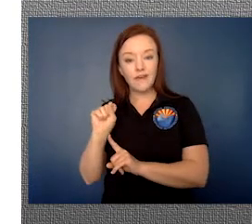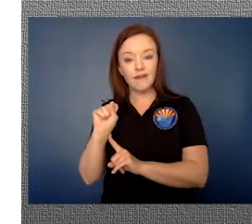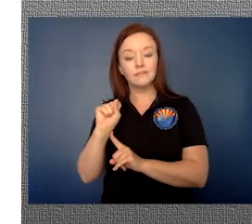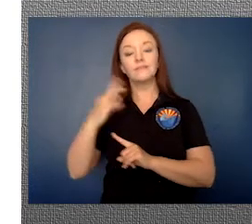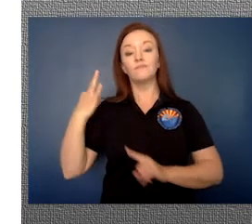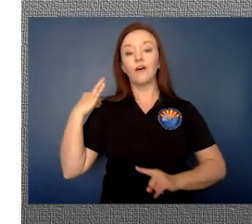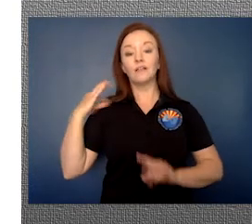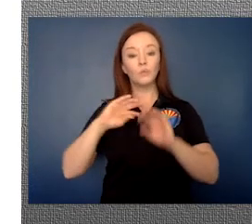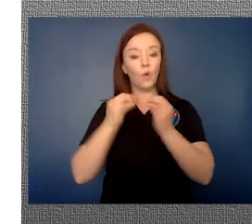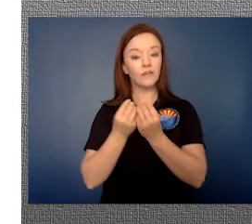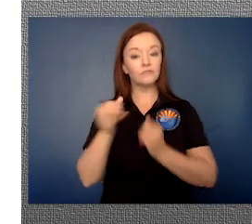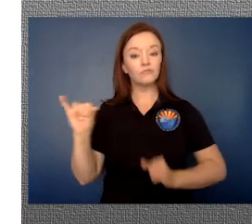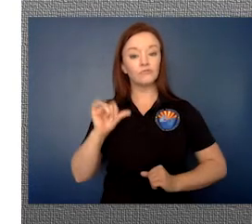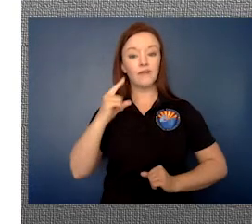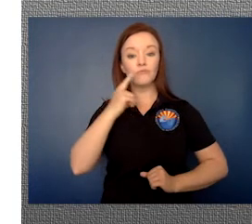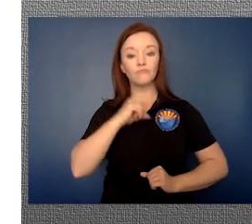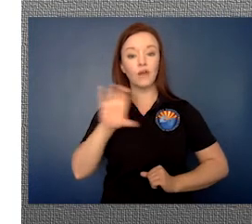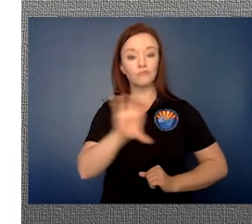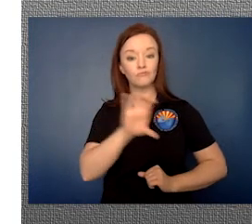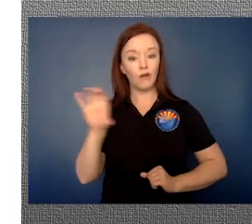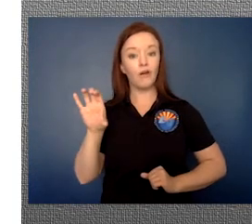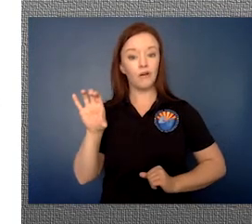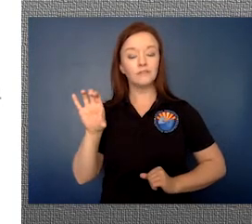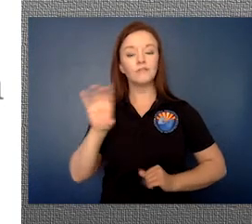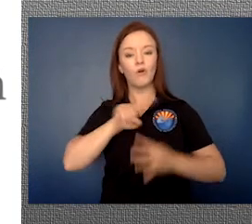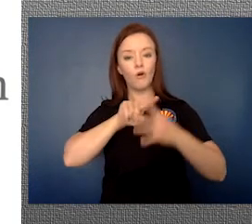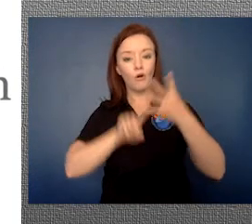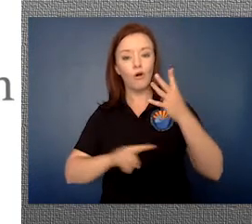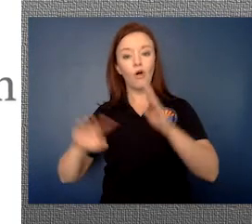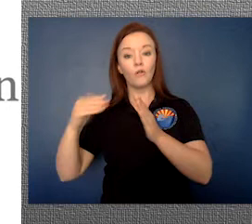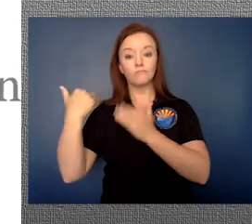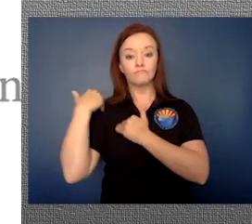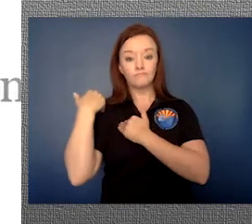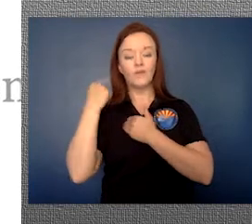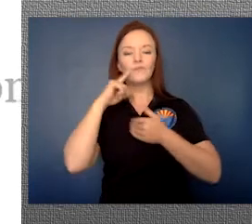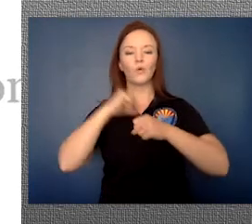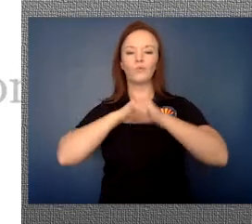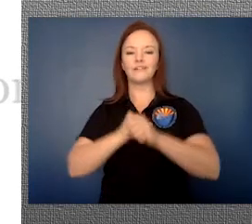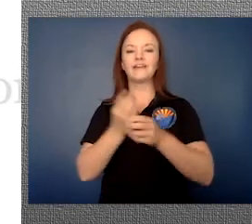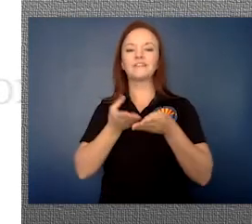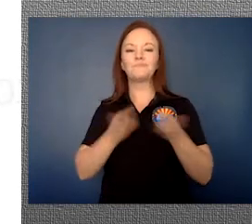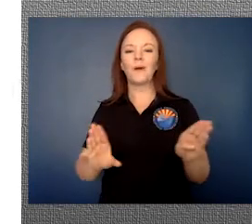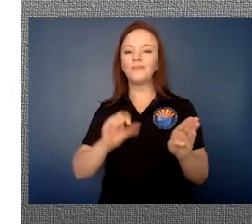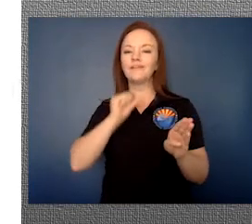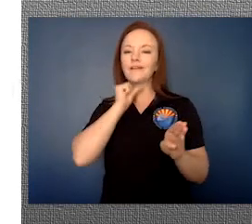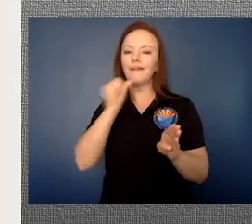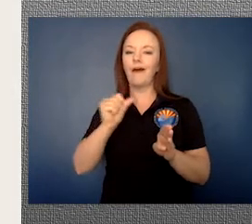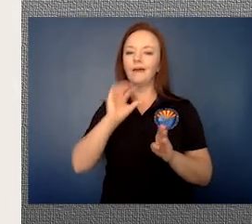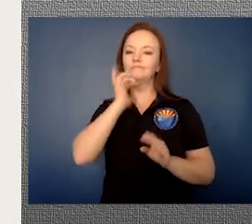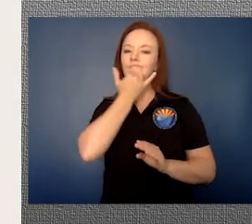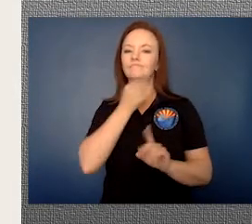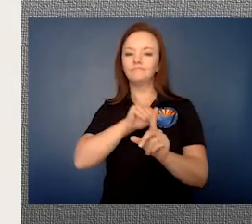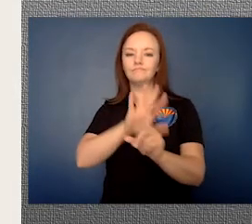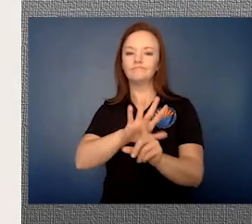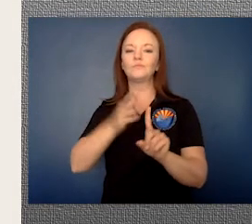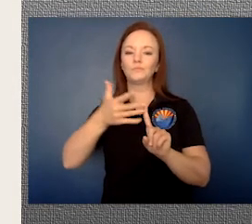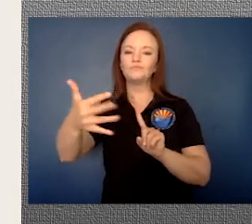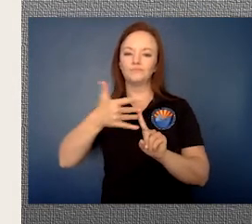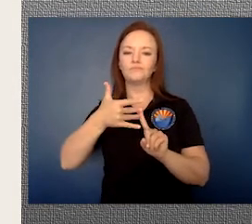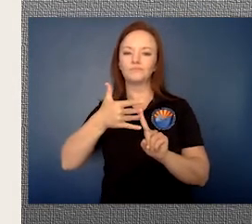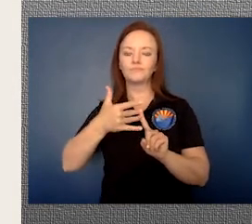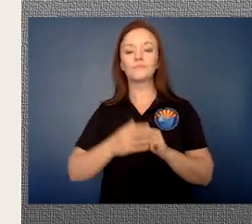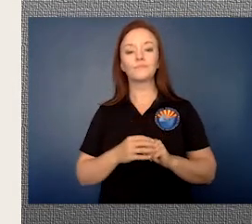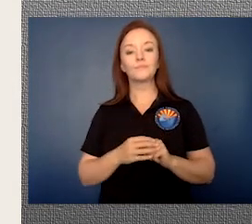organizations like the American Red Cross in protecting the public from the effects of exposure to radioactive material. The Off-Site